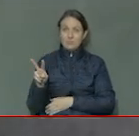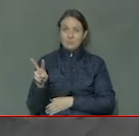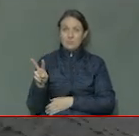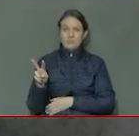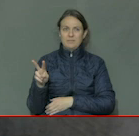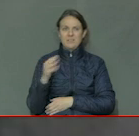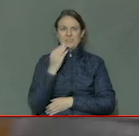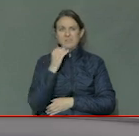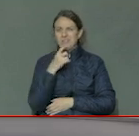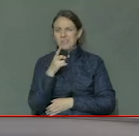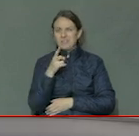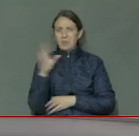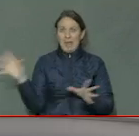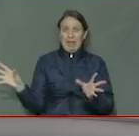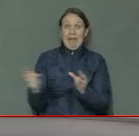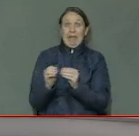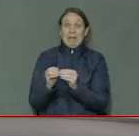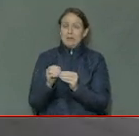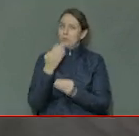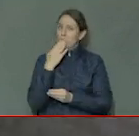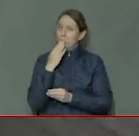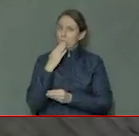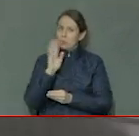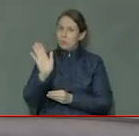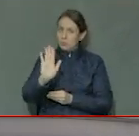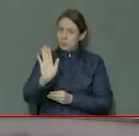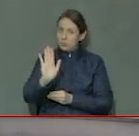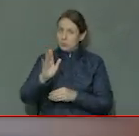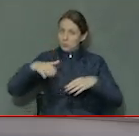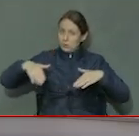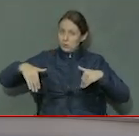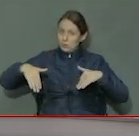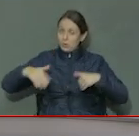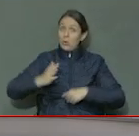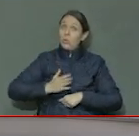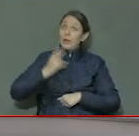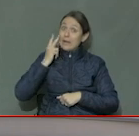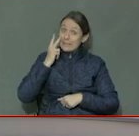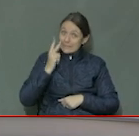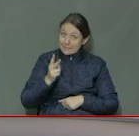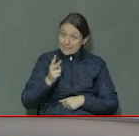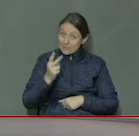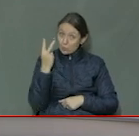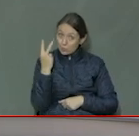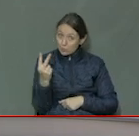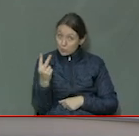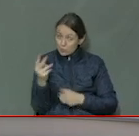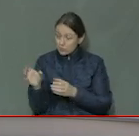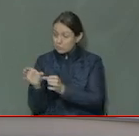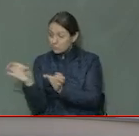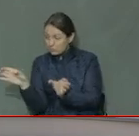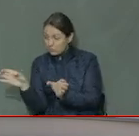don't add them together already. We want to see that you do the